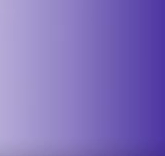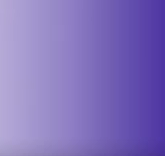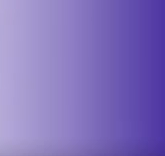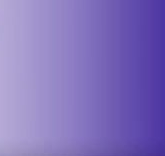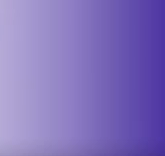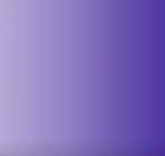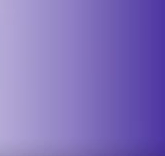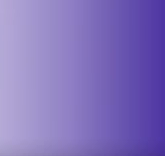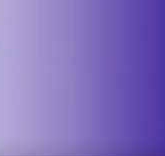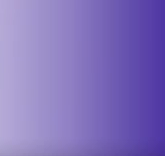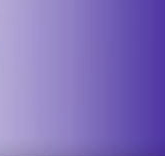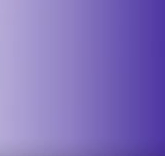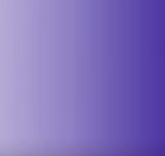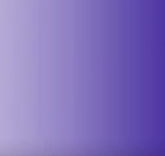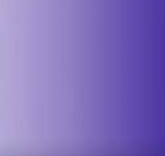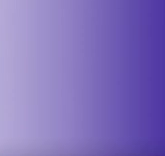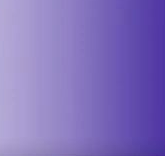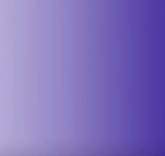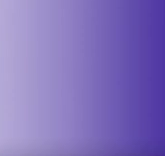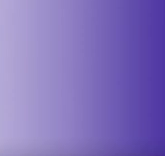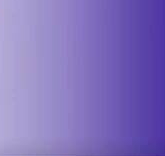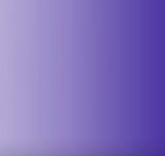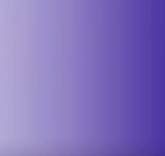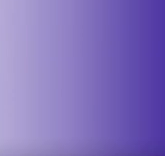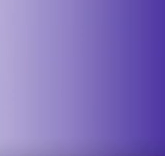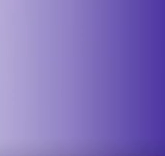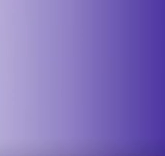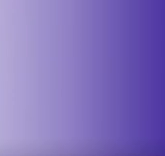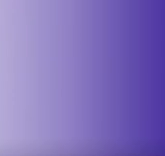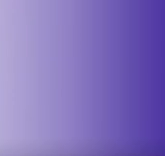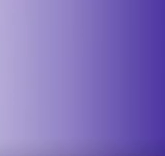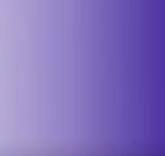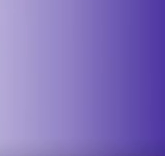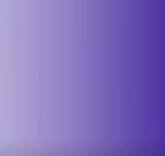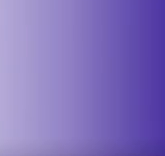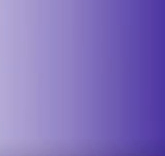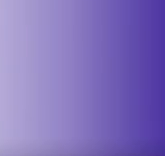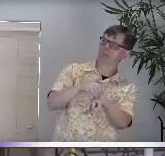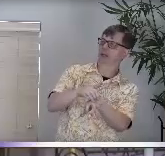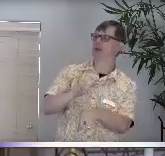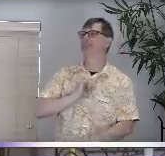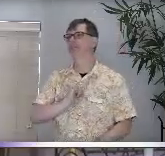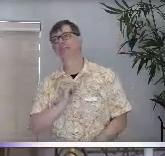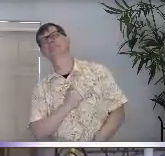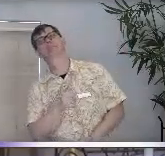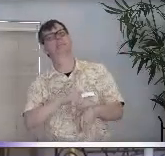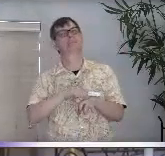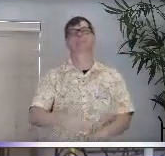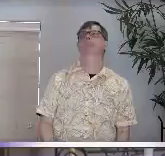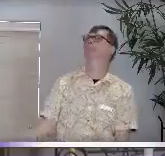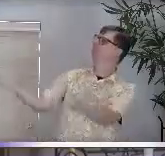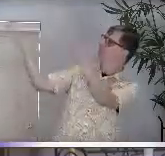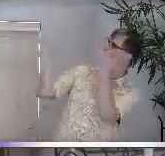the blame, the guilt, the gossip, whatever, is your pain, my pain, coming to the